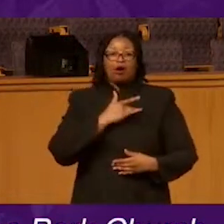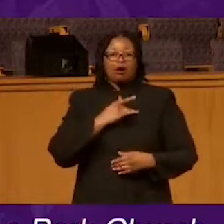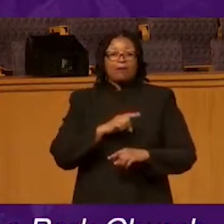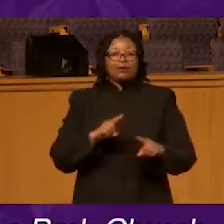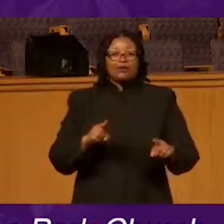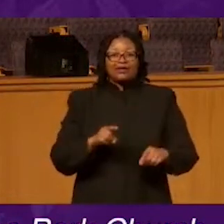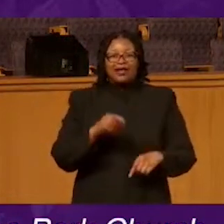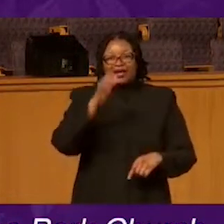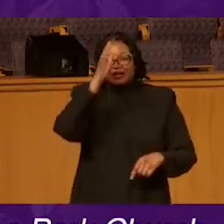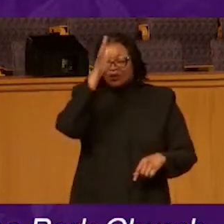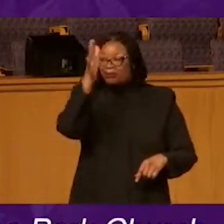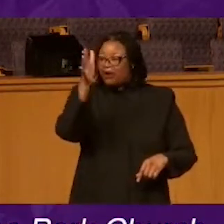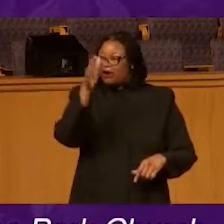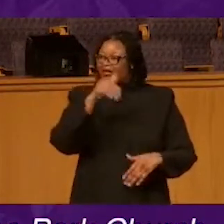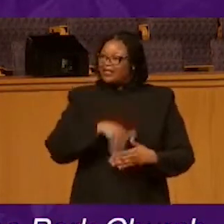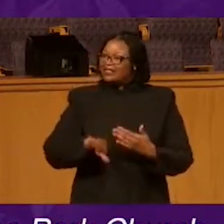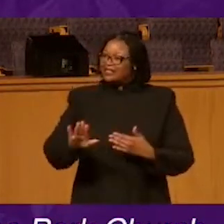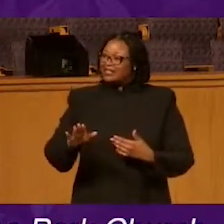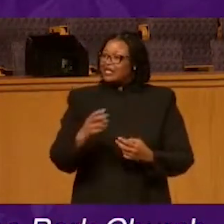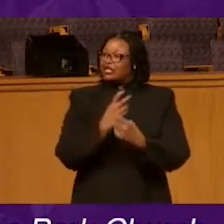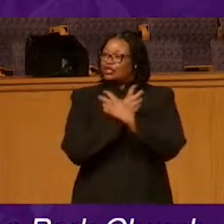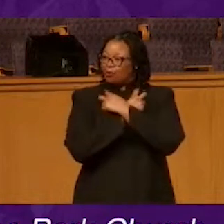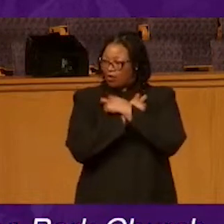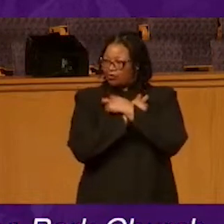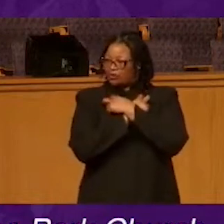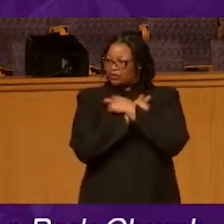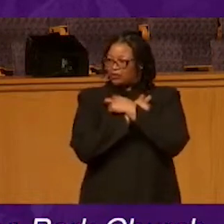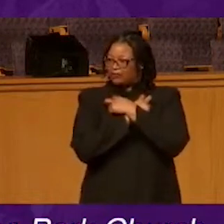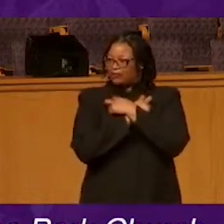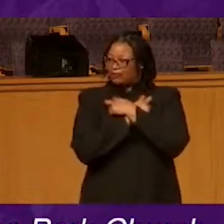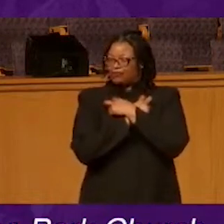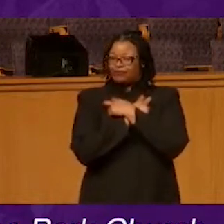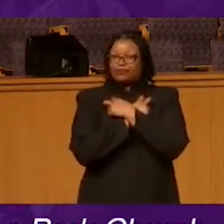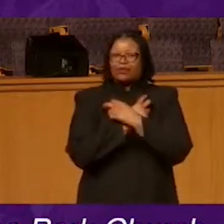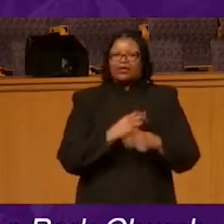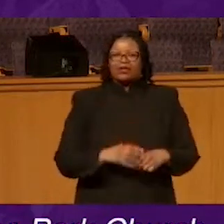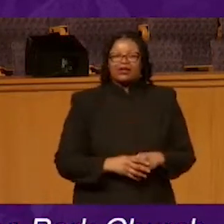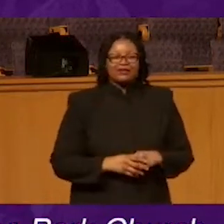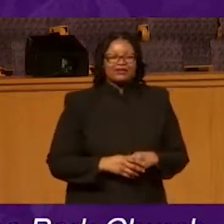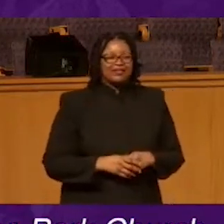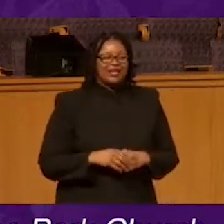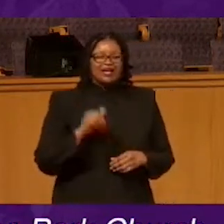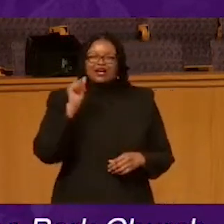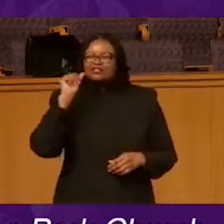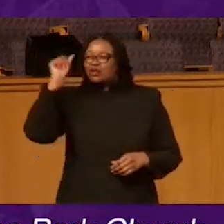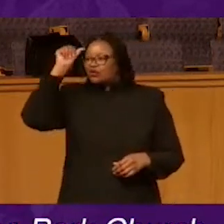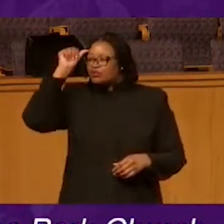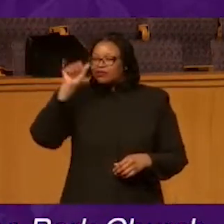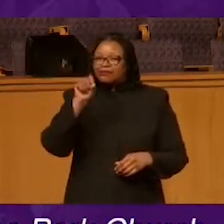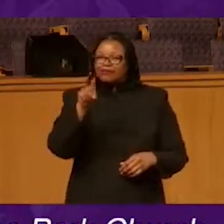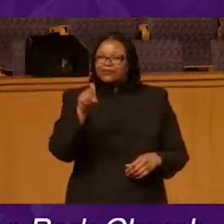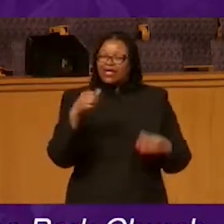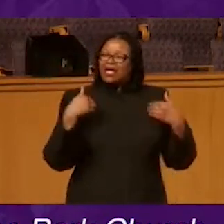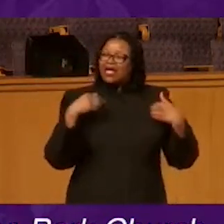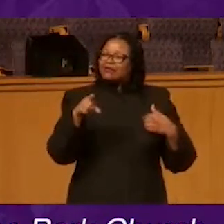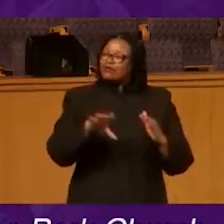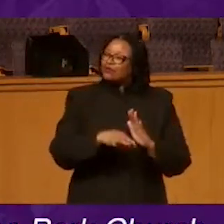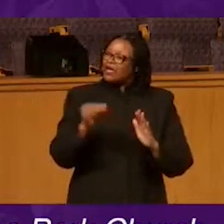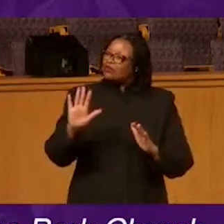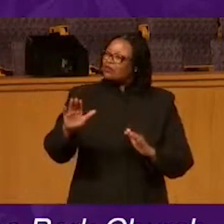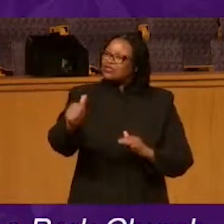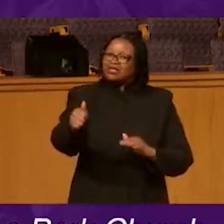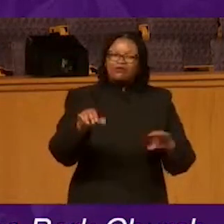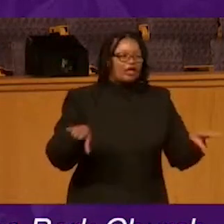Grandpa is in your bones. Have you ever, those of you who are adults, have you ever found yourself